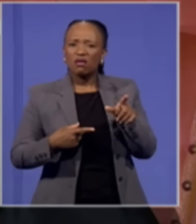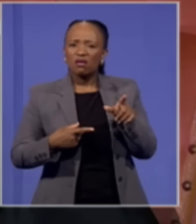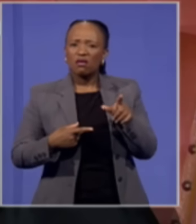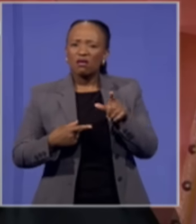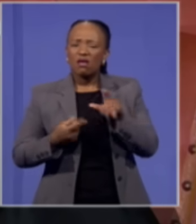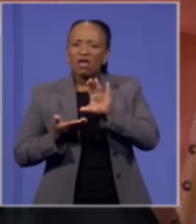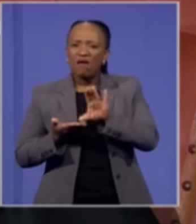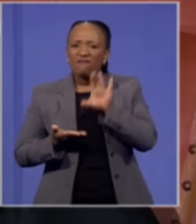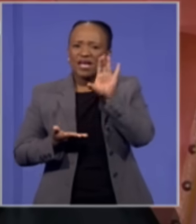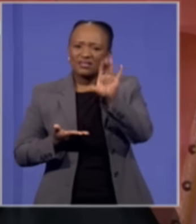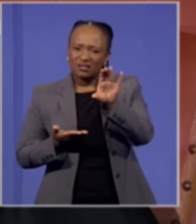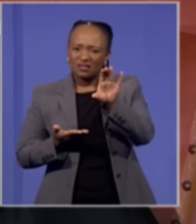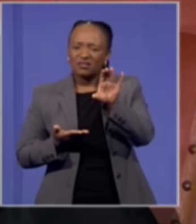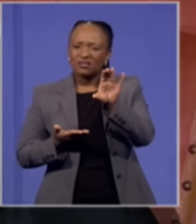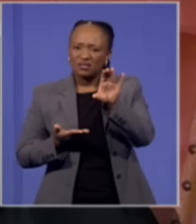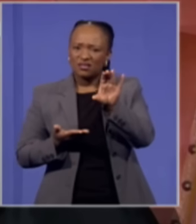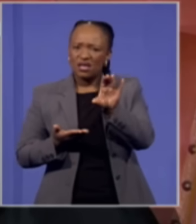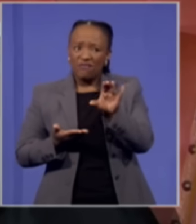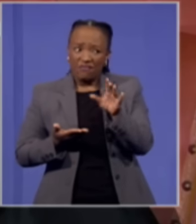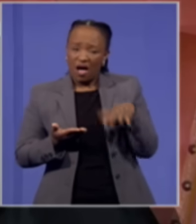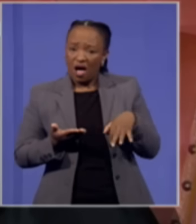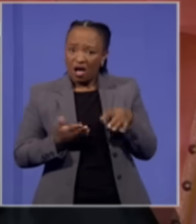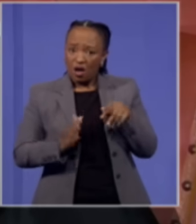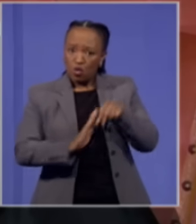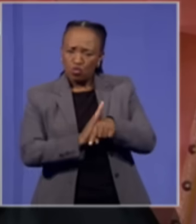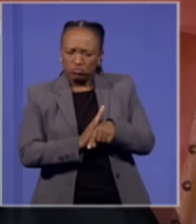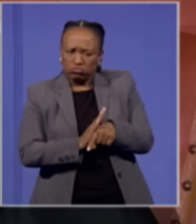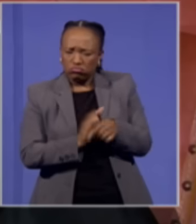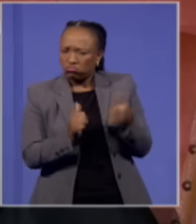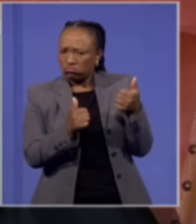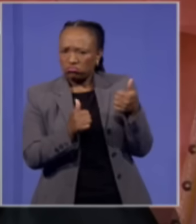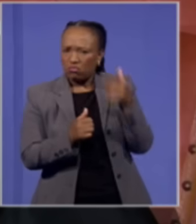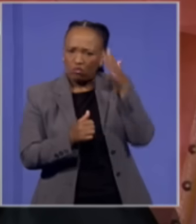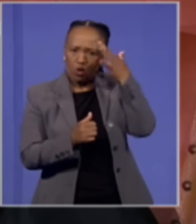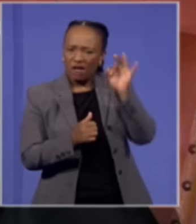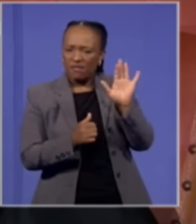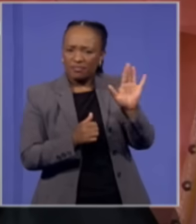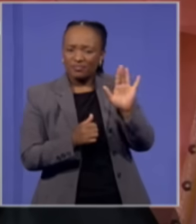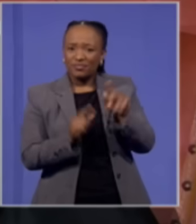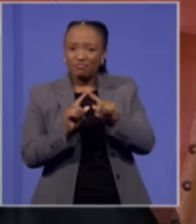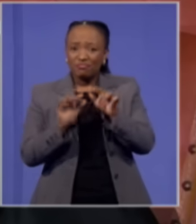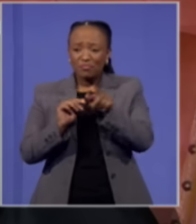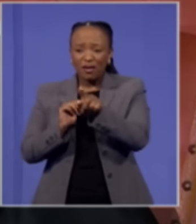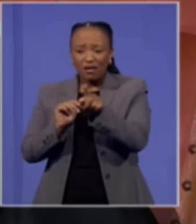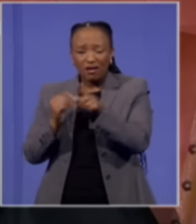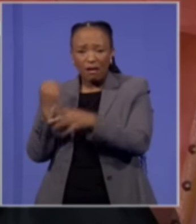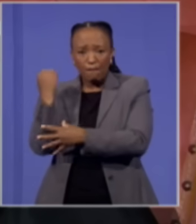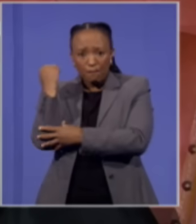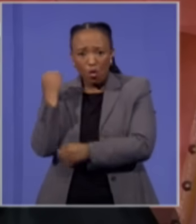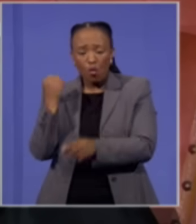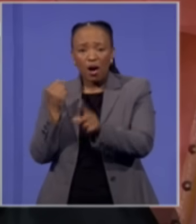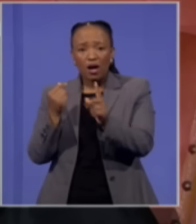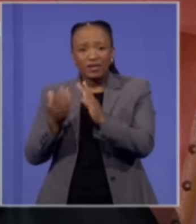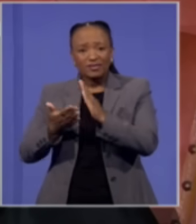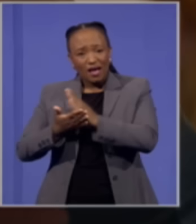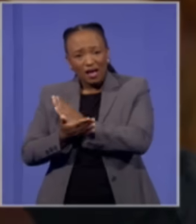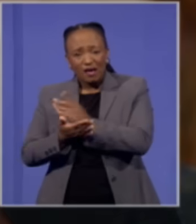that money because they are a government. But our poor people, some of them are